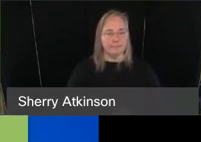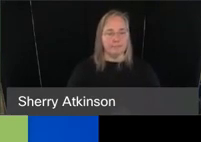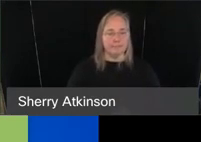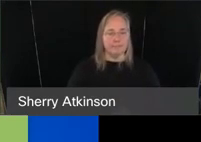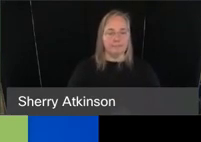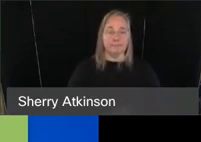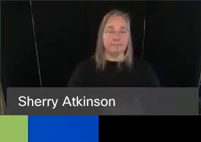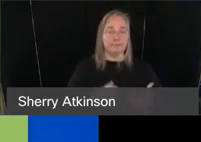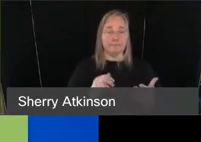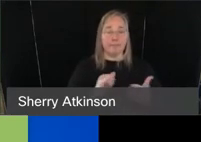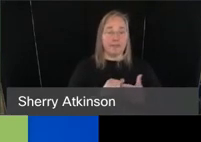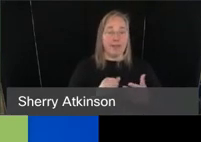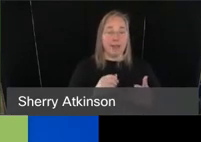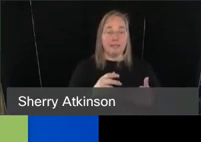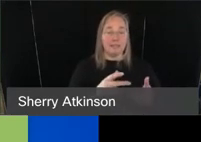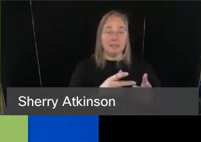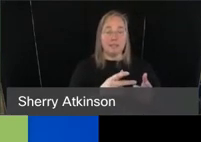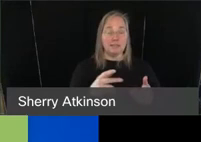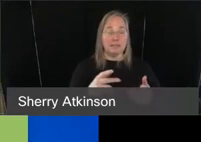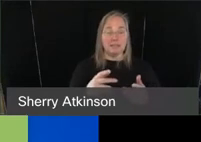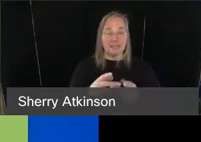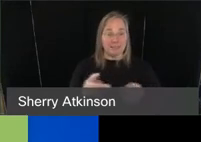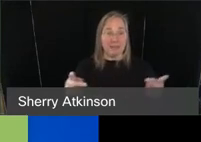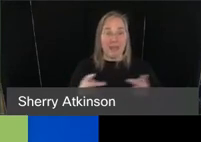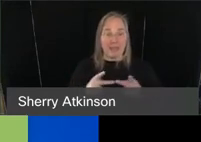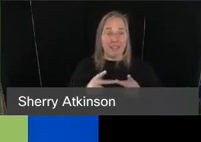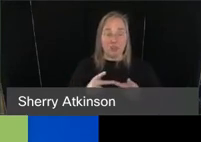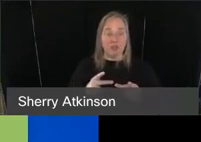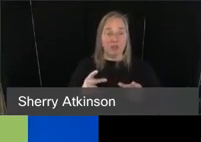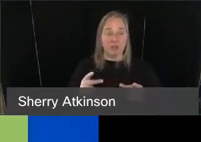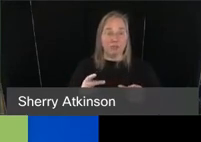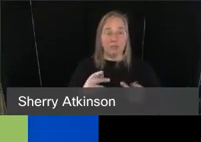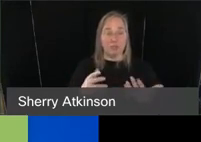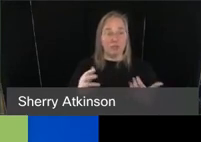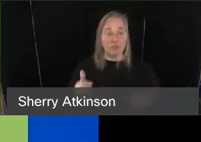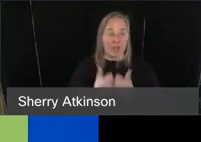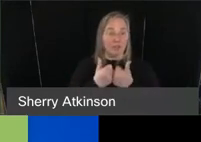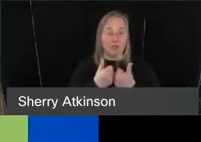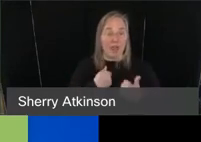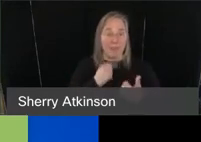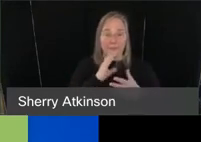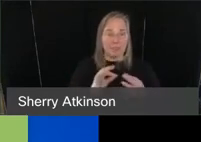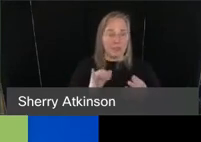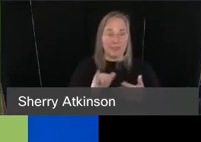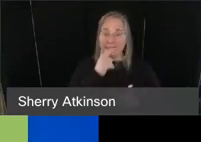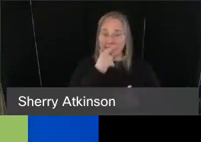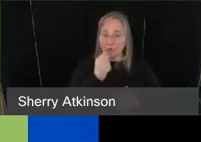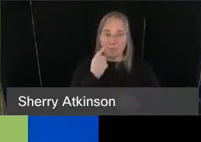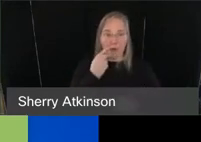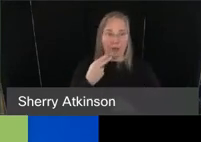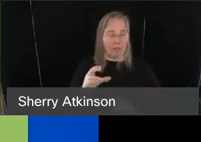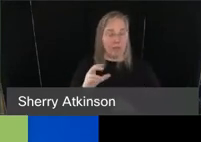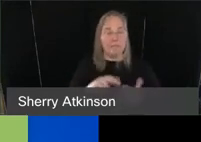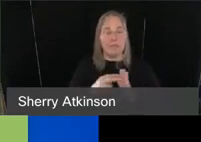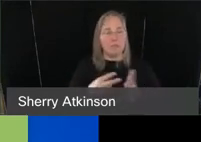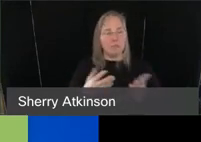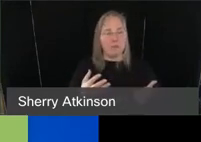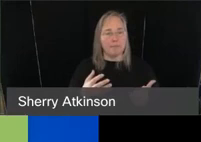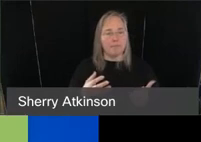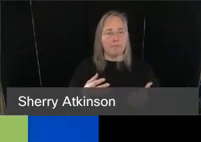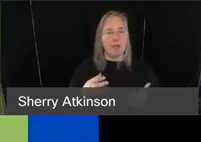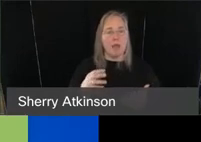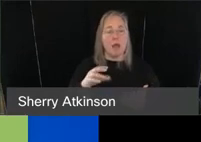The space challenge I mentioned is very interesting for Howard County, meaning that another